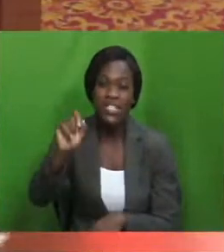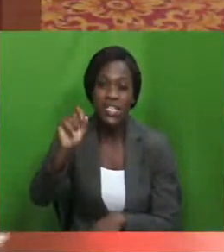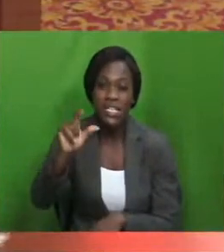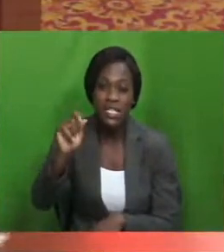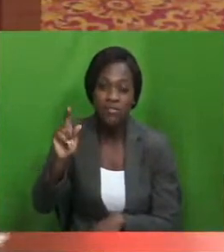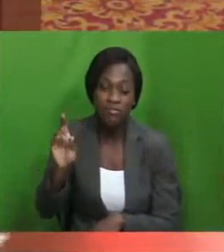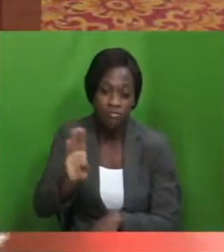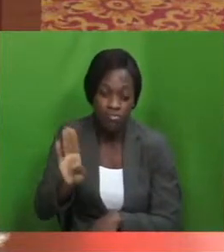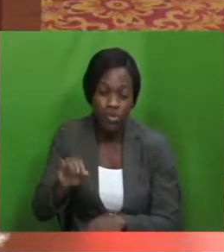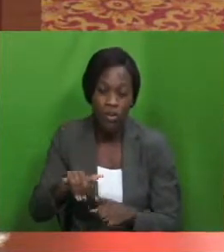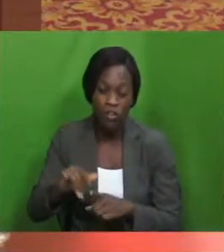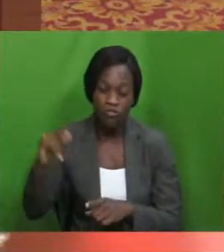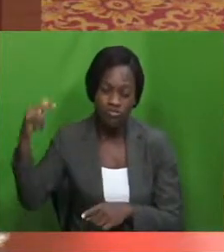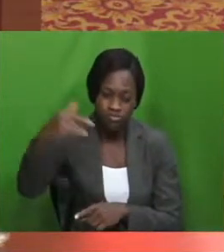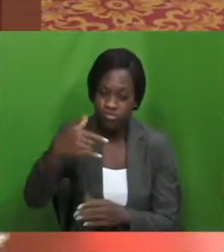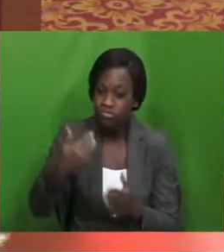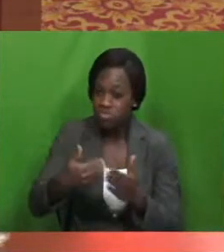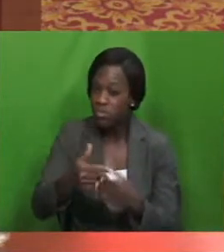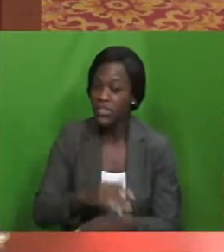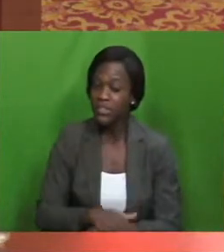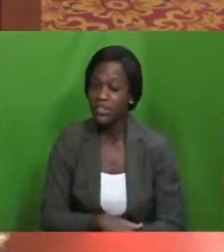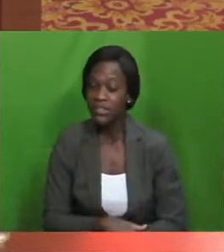cover.